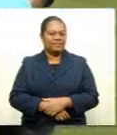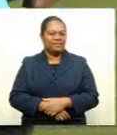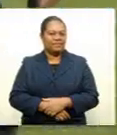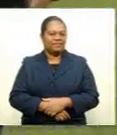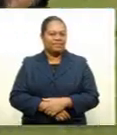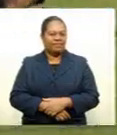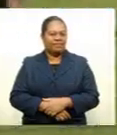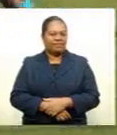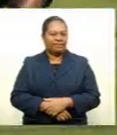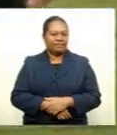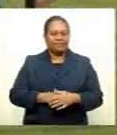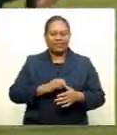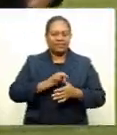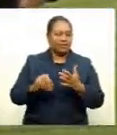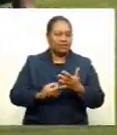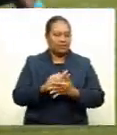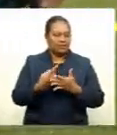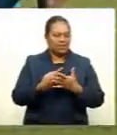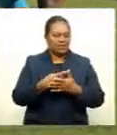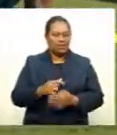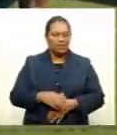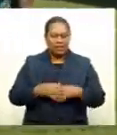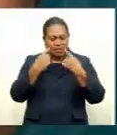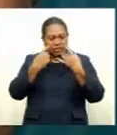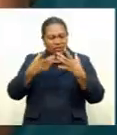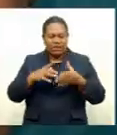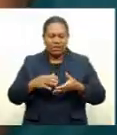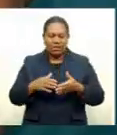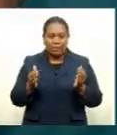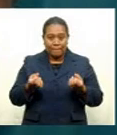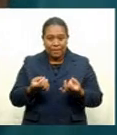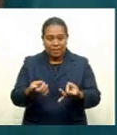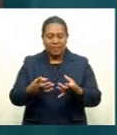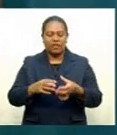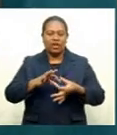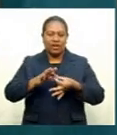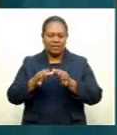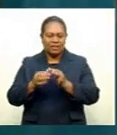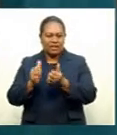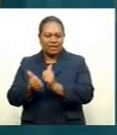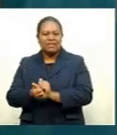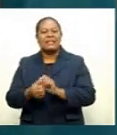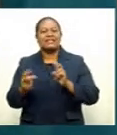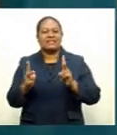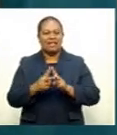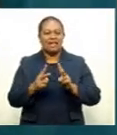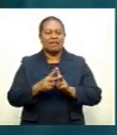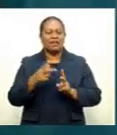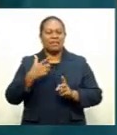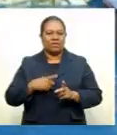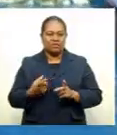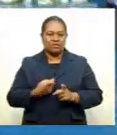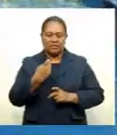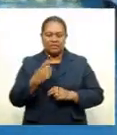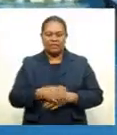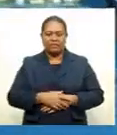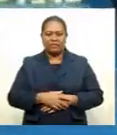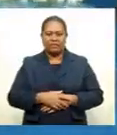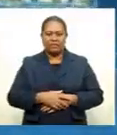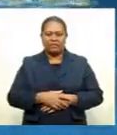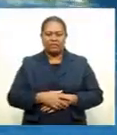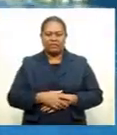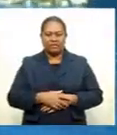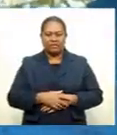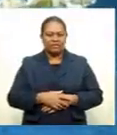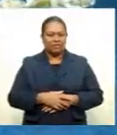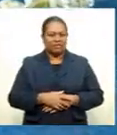It's not just ordinary preparations for the Olympic Games as Team Fiji doubles up on precautionary measures. There doesn't a day